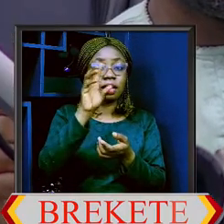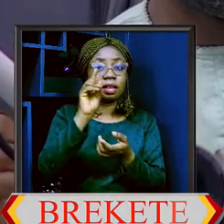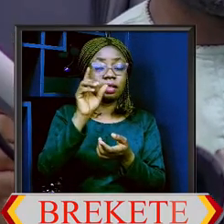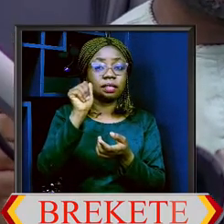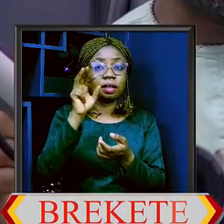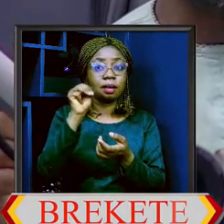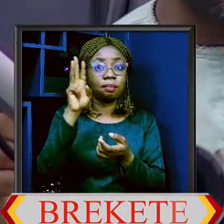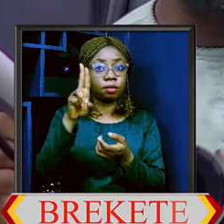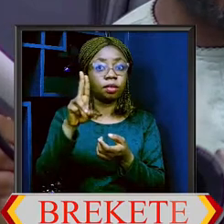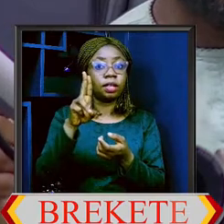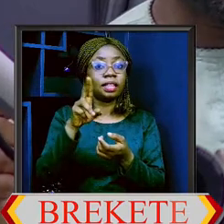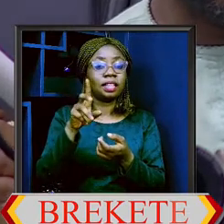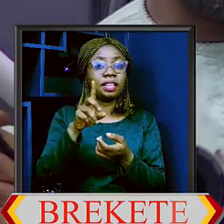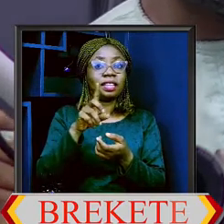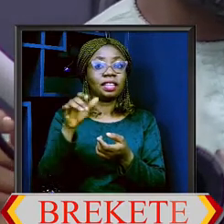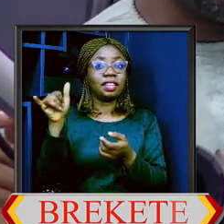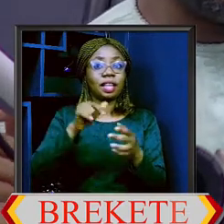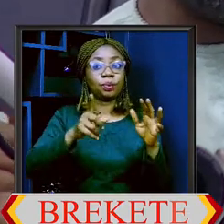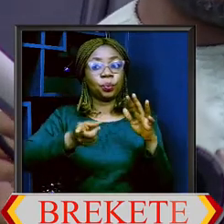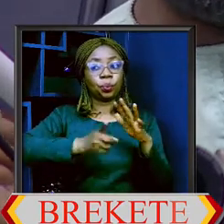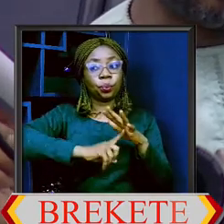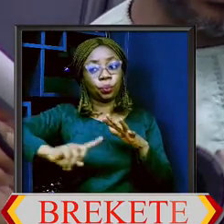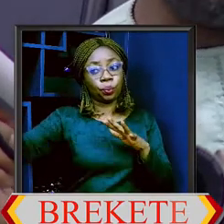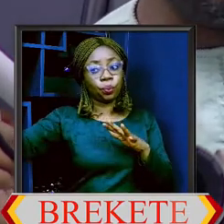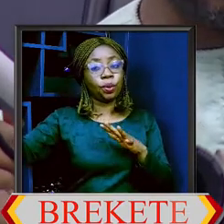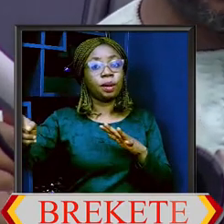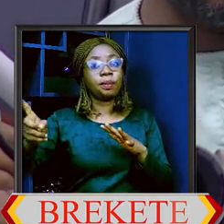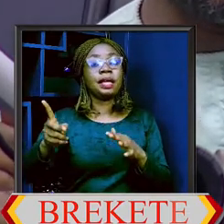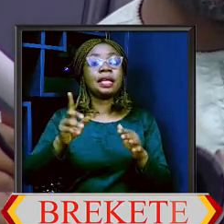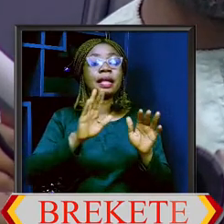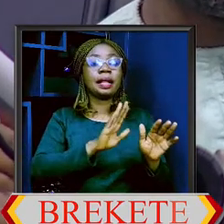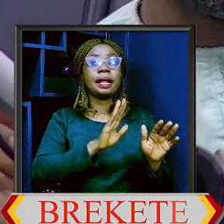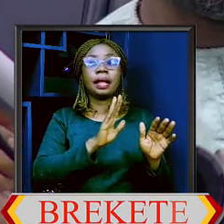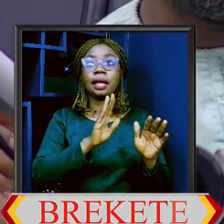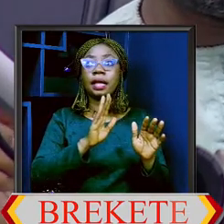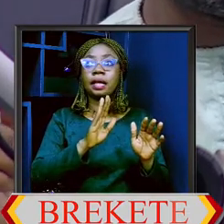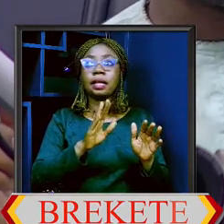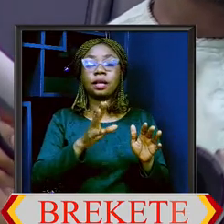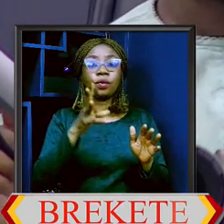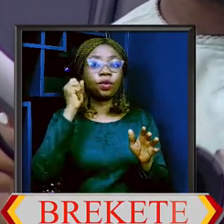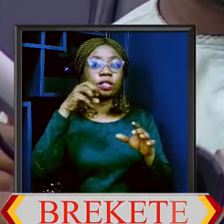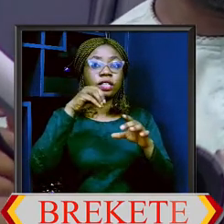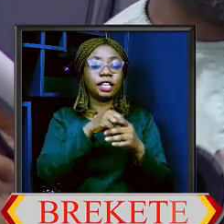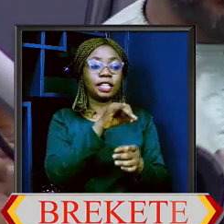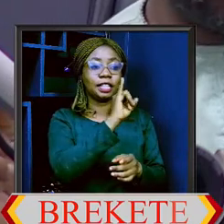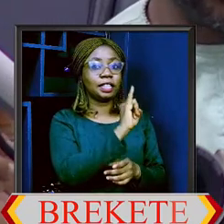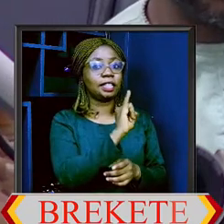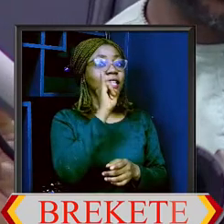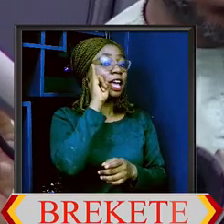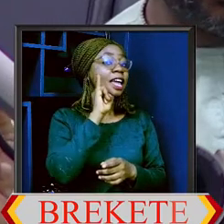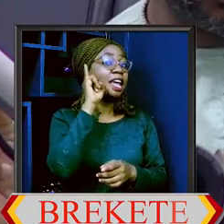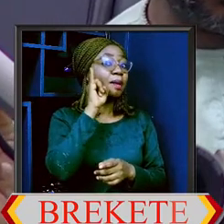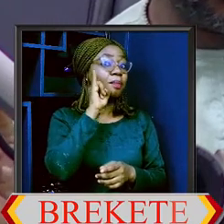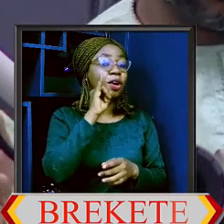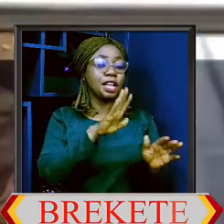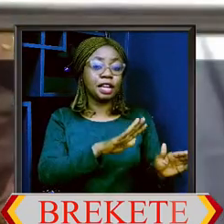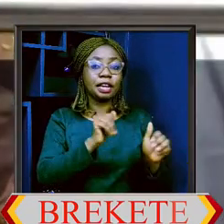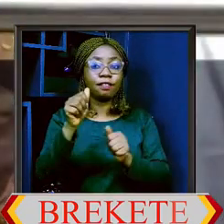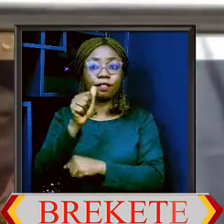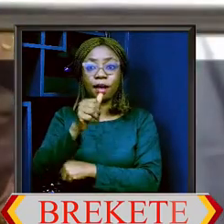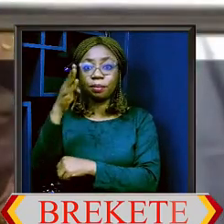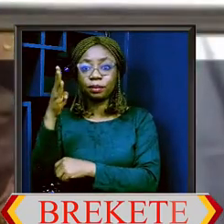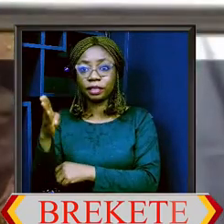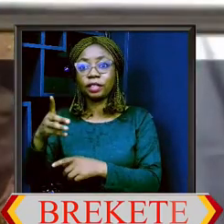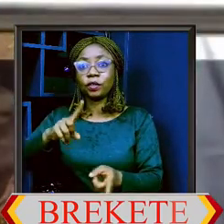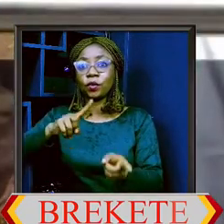way where they go he when he was in when they announced his he Abuja IG